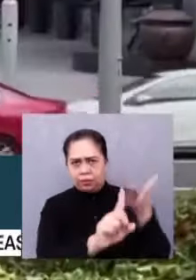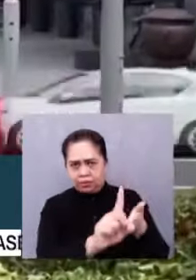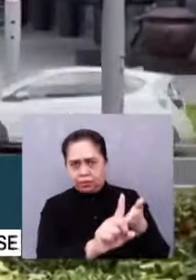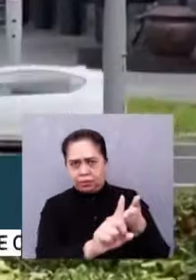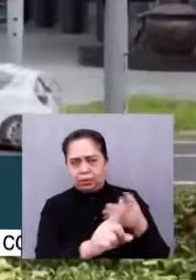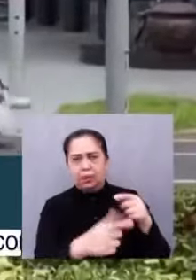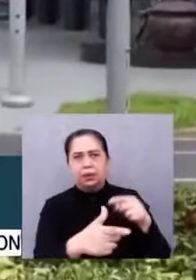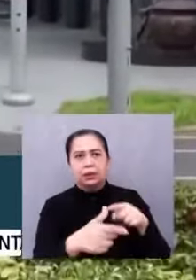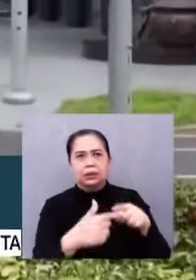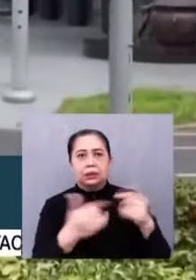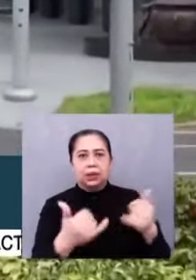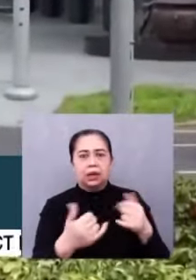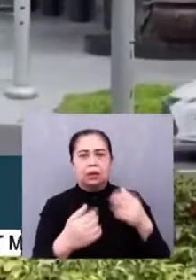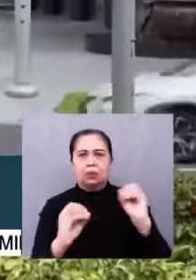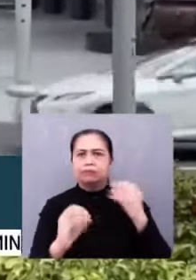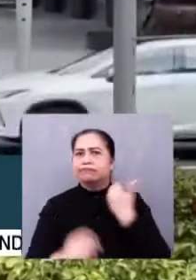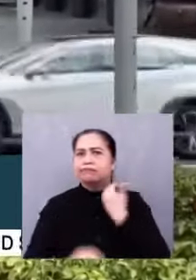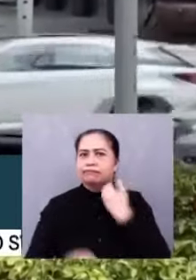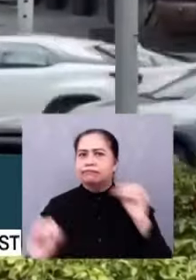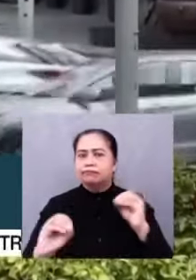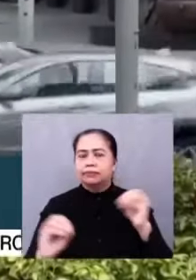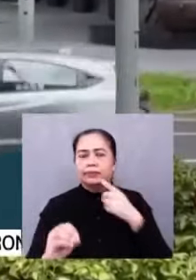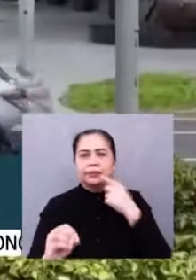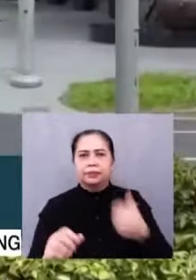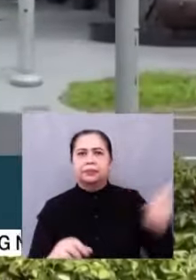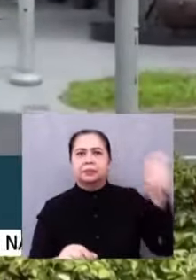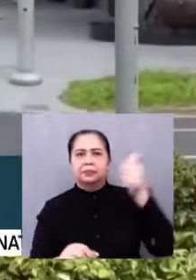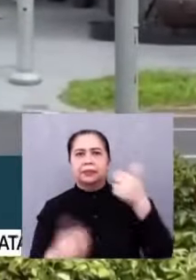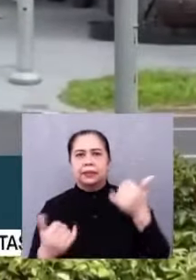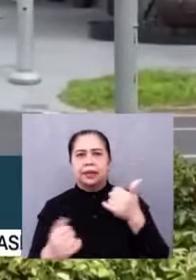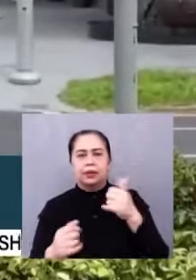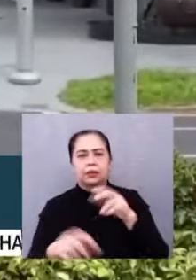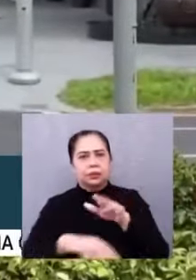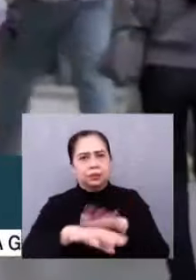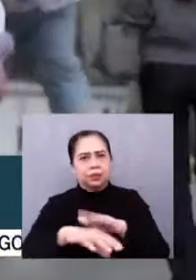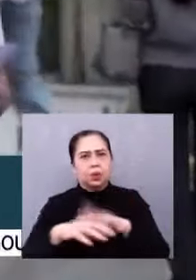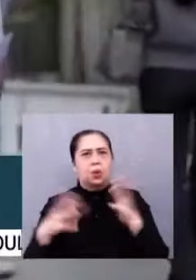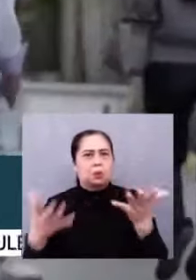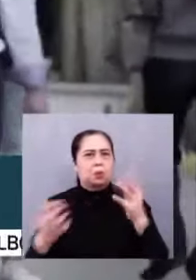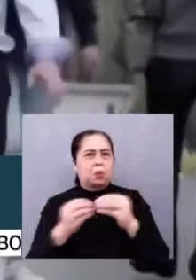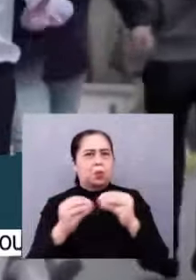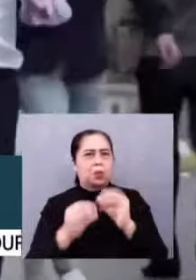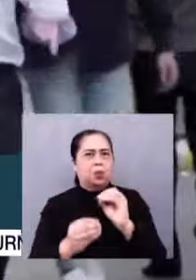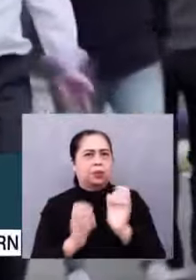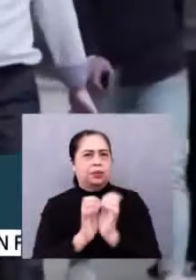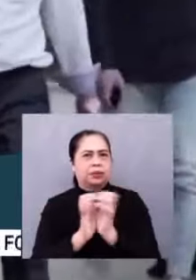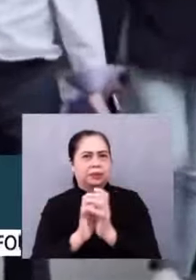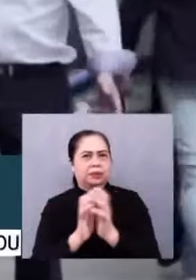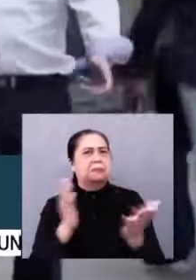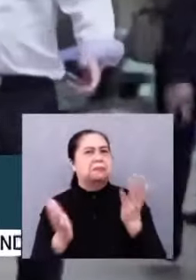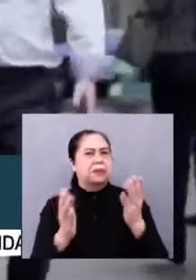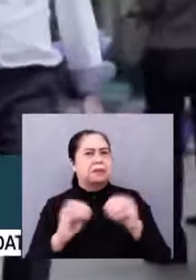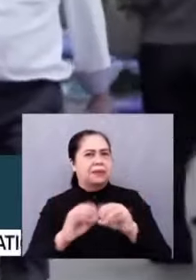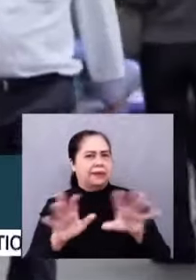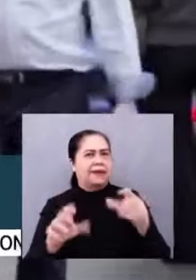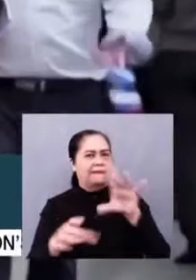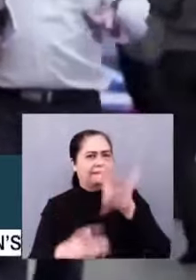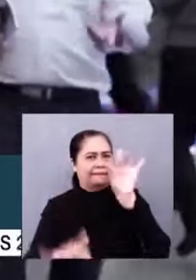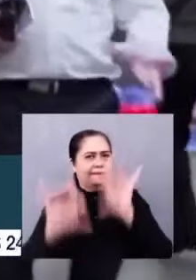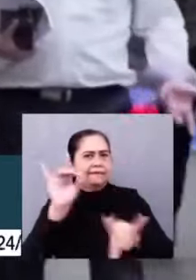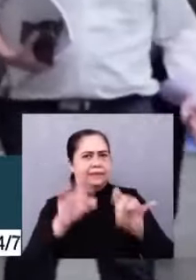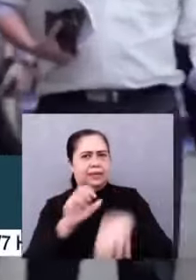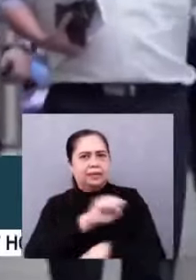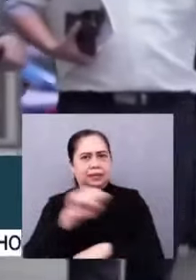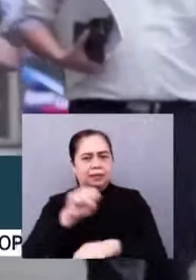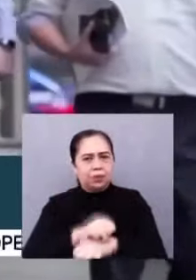currently asymptomatic. Officials say we're now warned more Omicron cases are likely to be detected. Singapore had